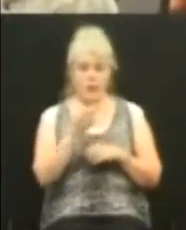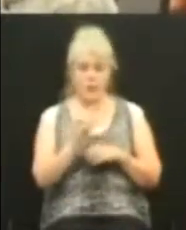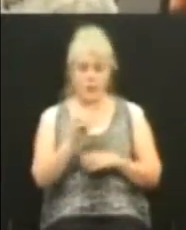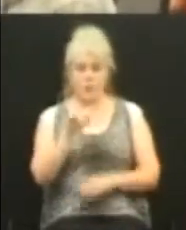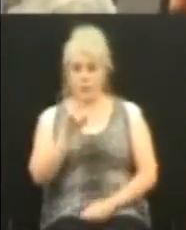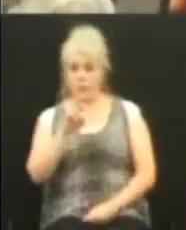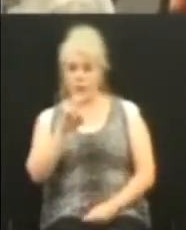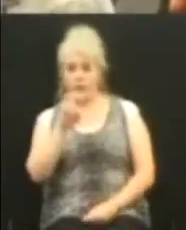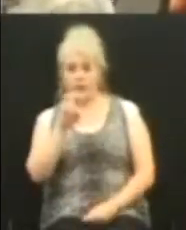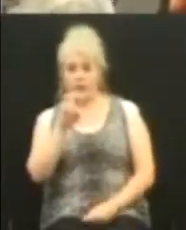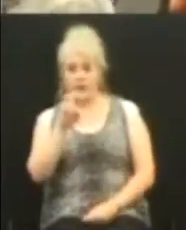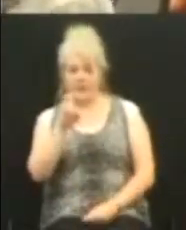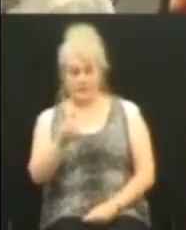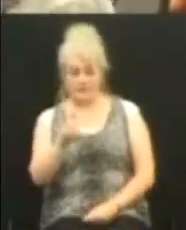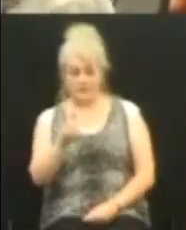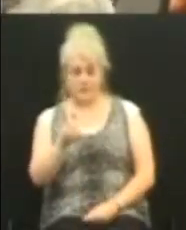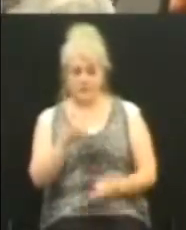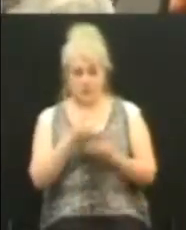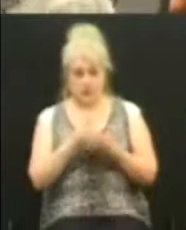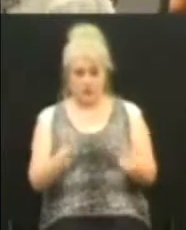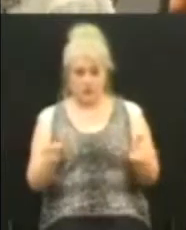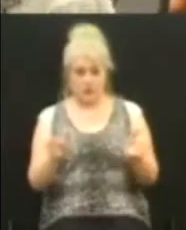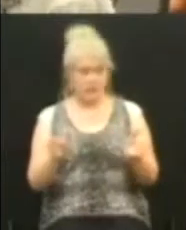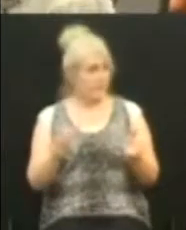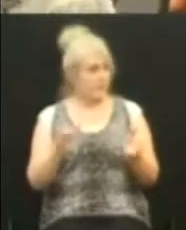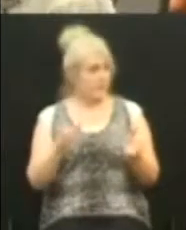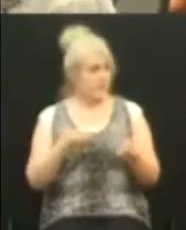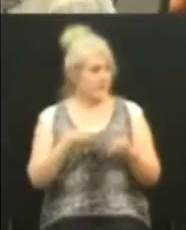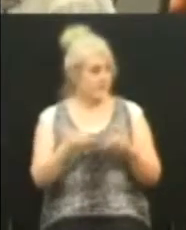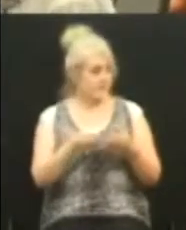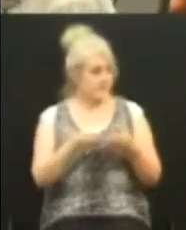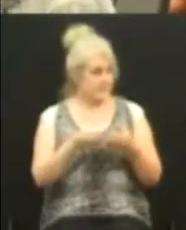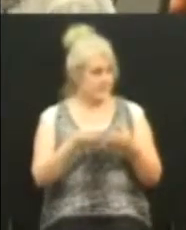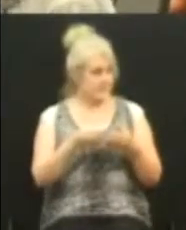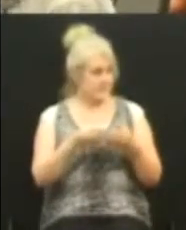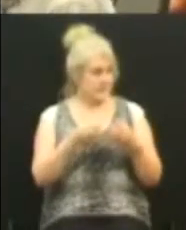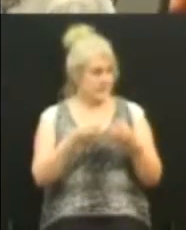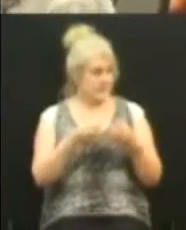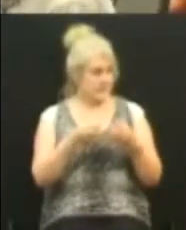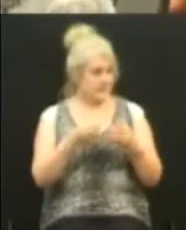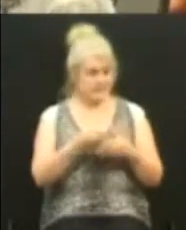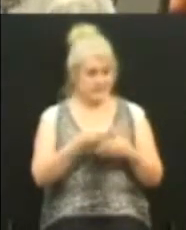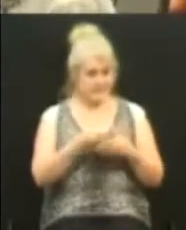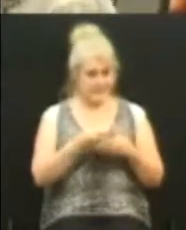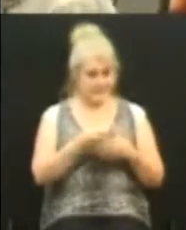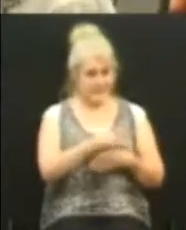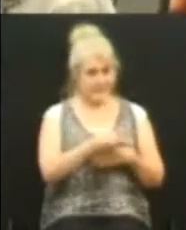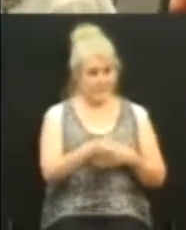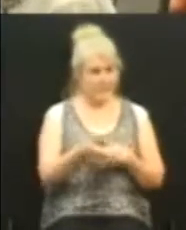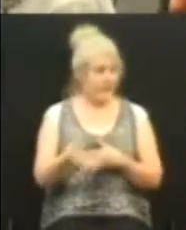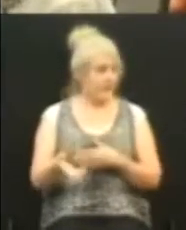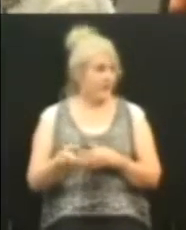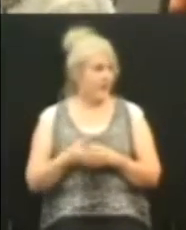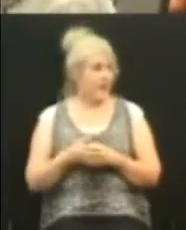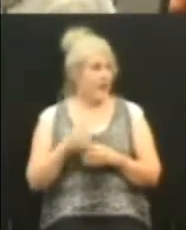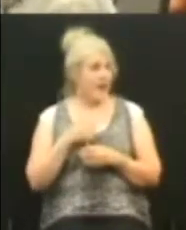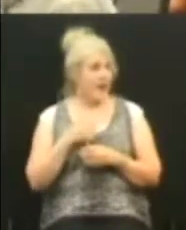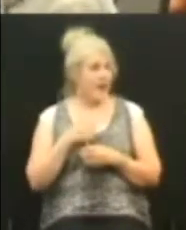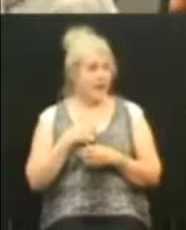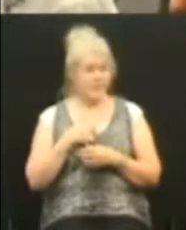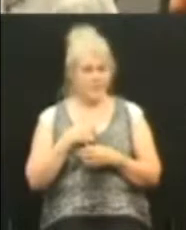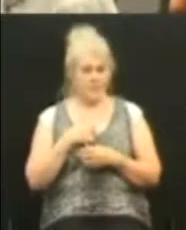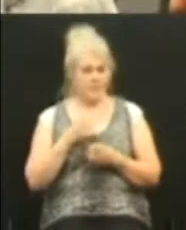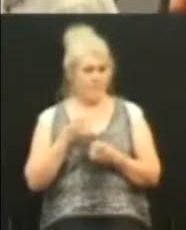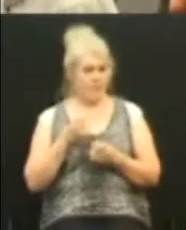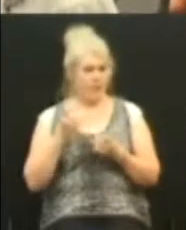Idaho. I'm here, of course, with my legal hat, my legal observer. I am appalled of the police not